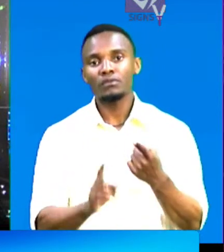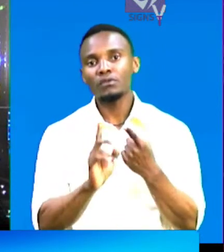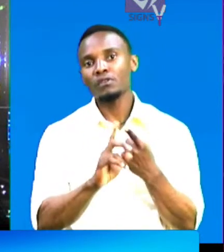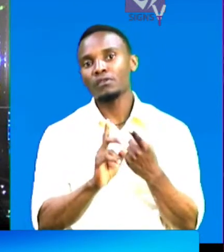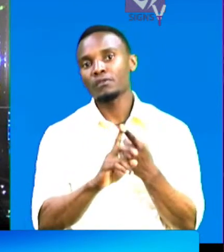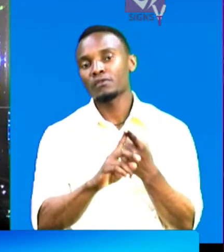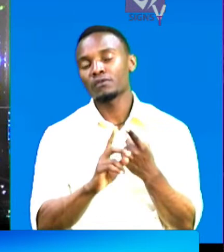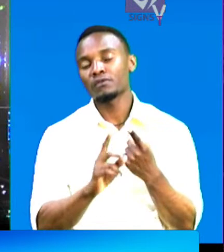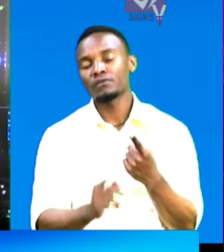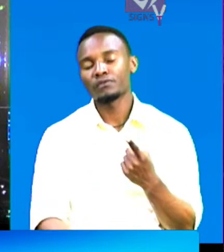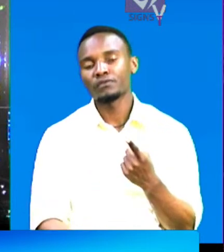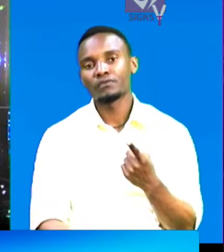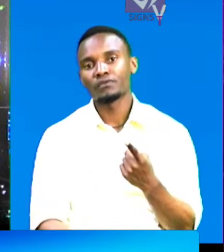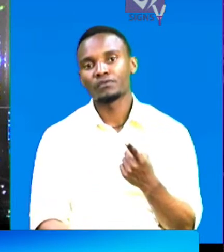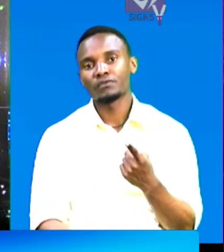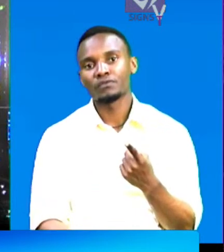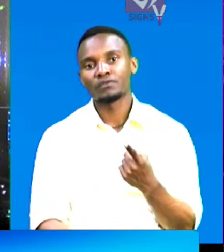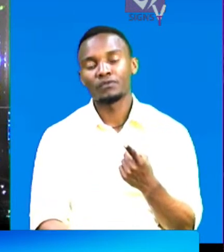advantage